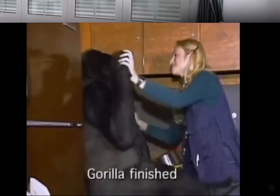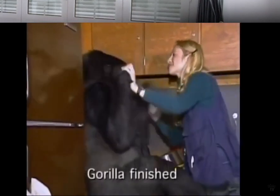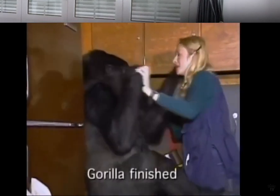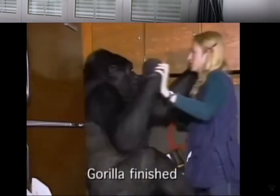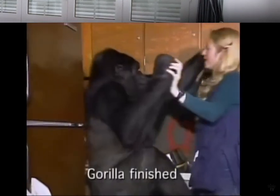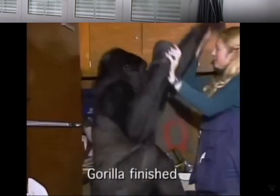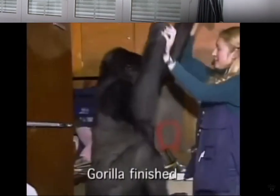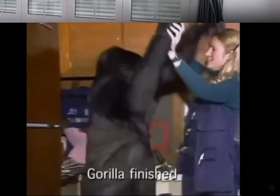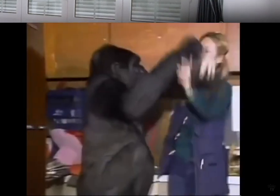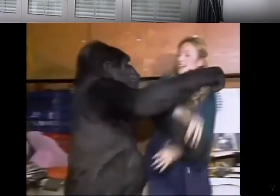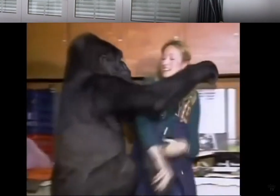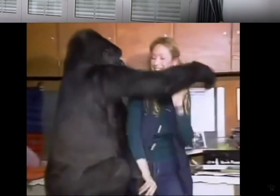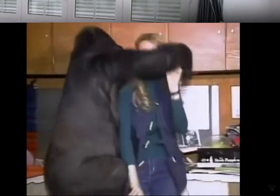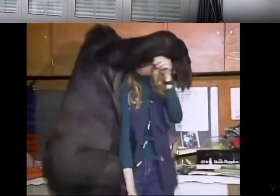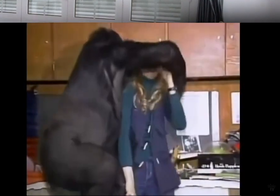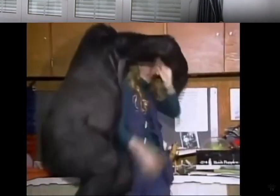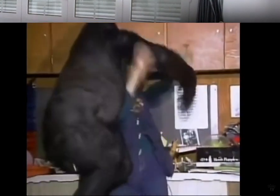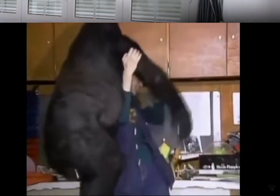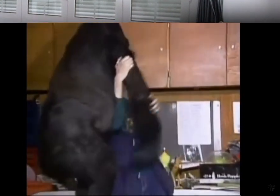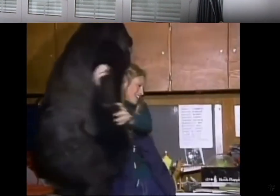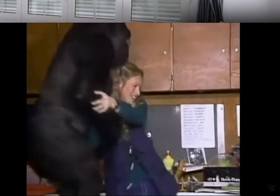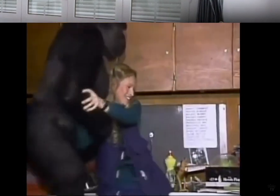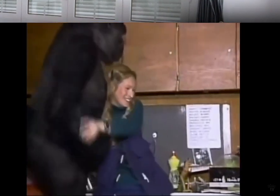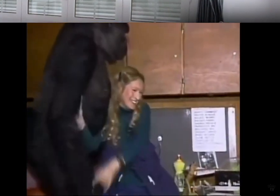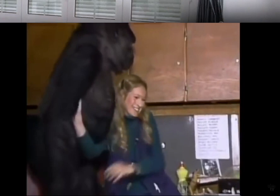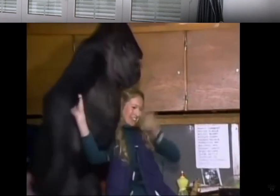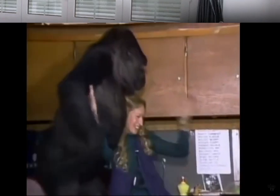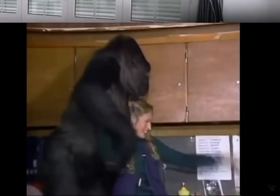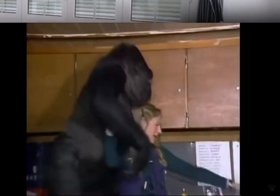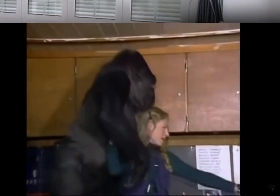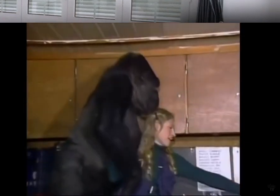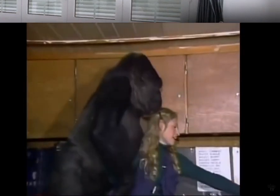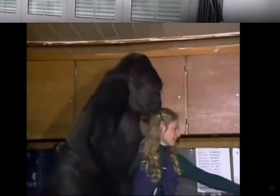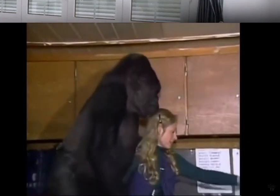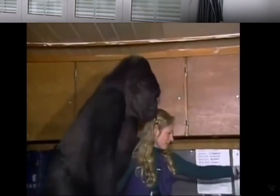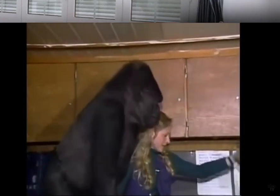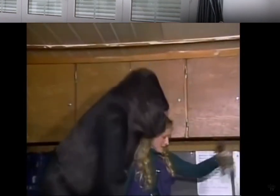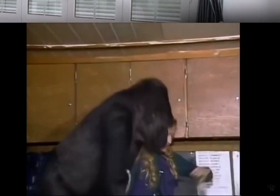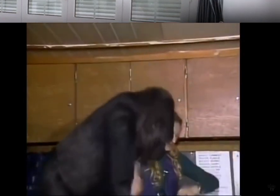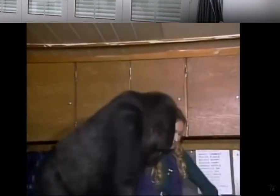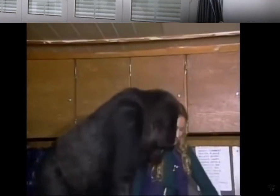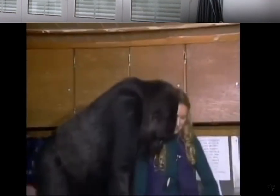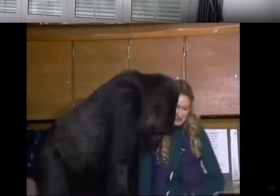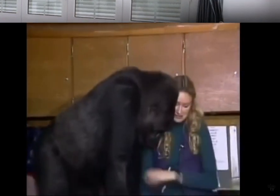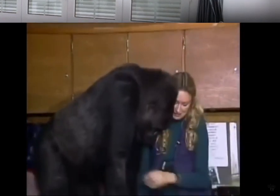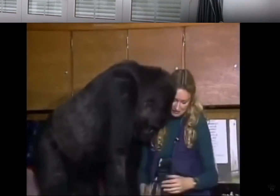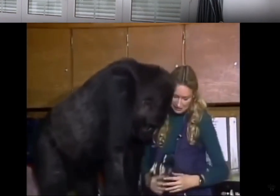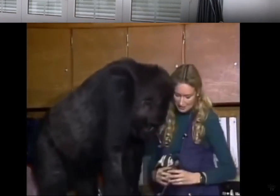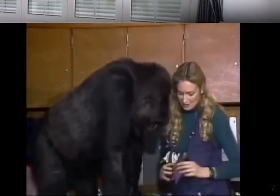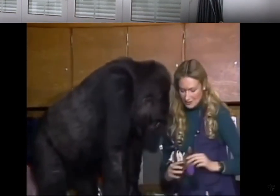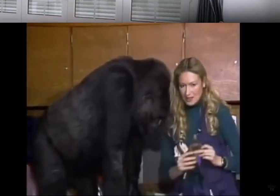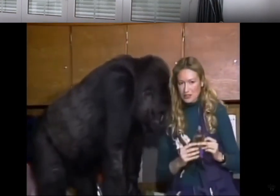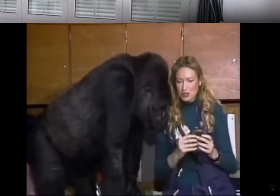them up. Please. Their relationship is like no other. Penny and Koko are the first human and gorilla to share a common